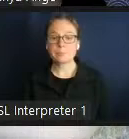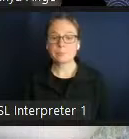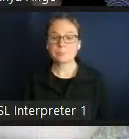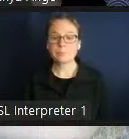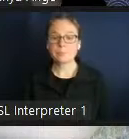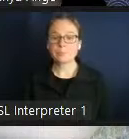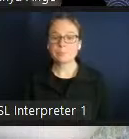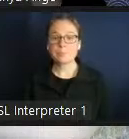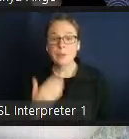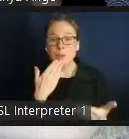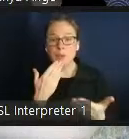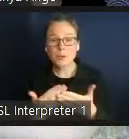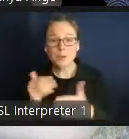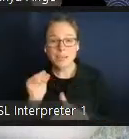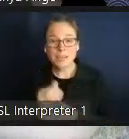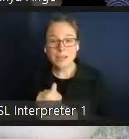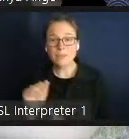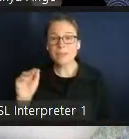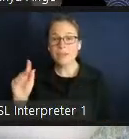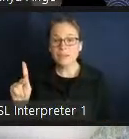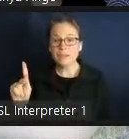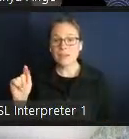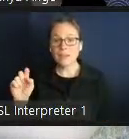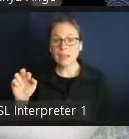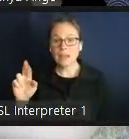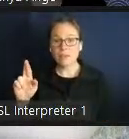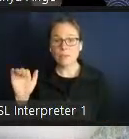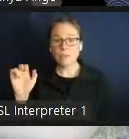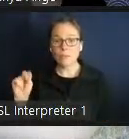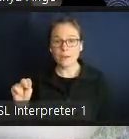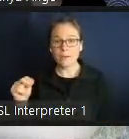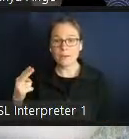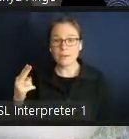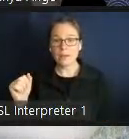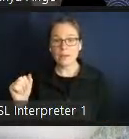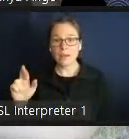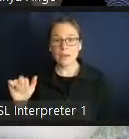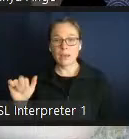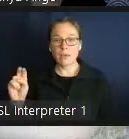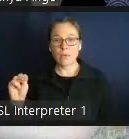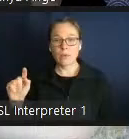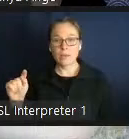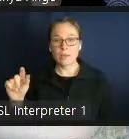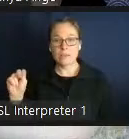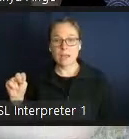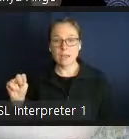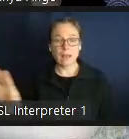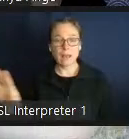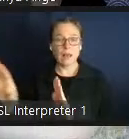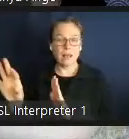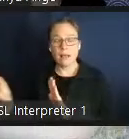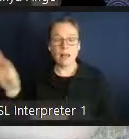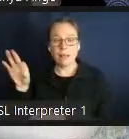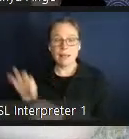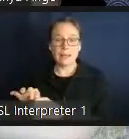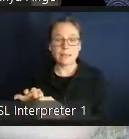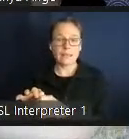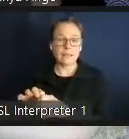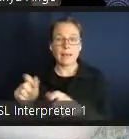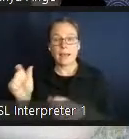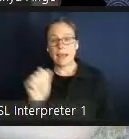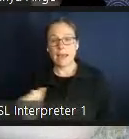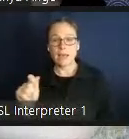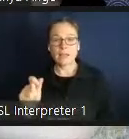Good evening, everyone. I'm Catherine Harrington, the elected at-large chair of the Washington County Board